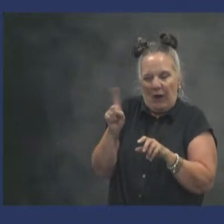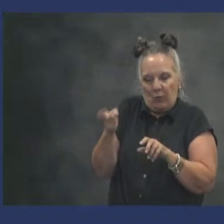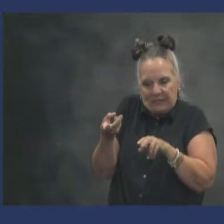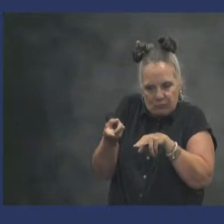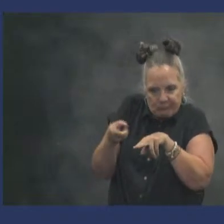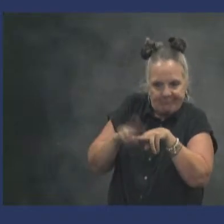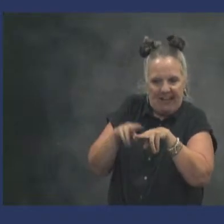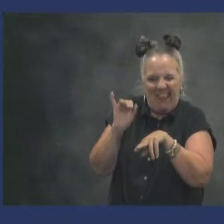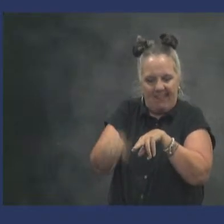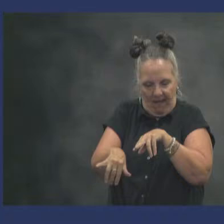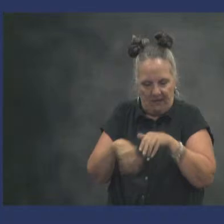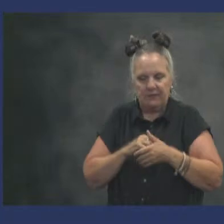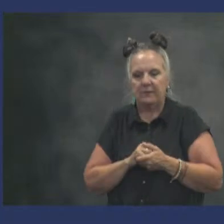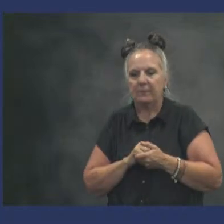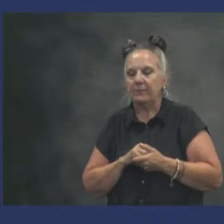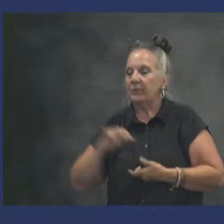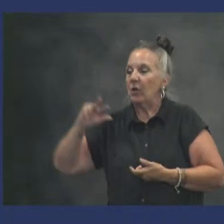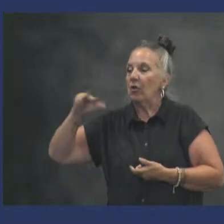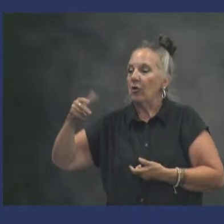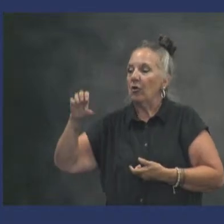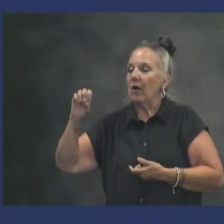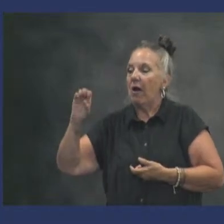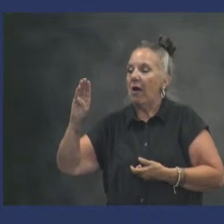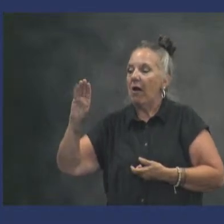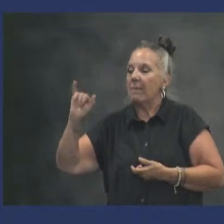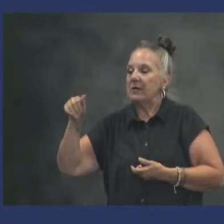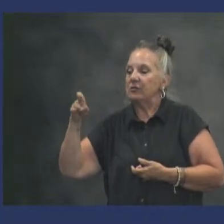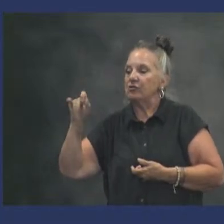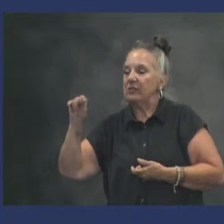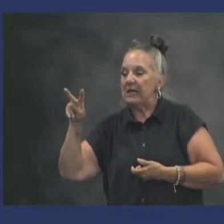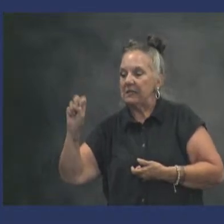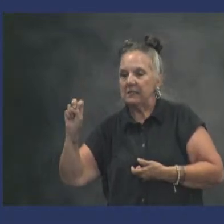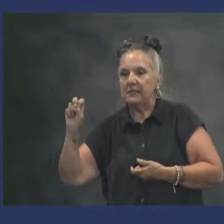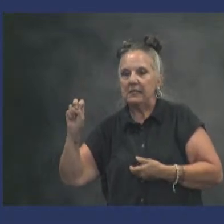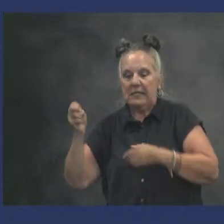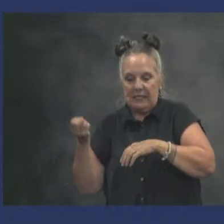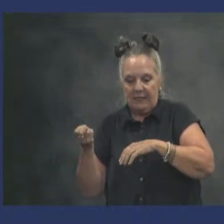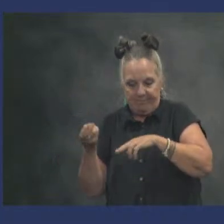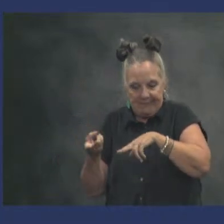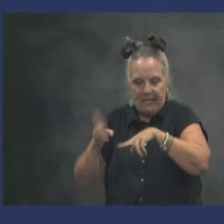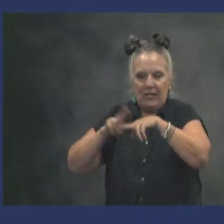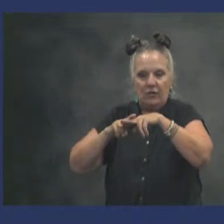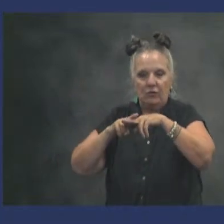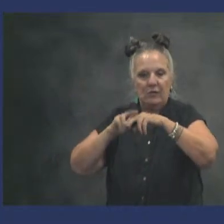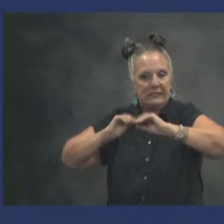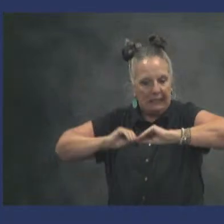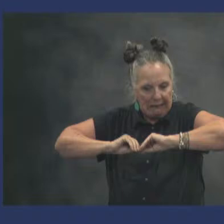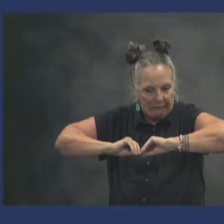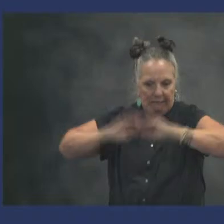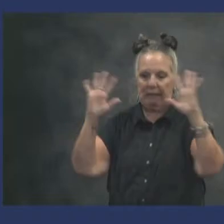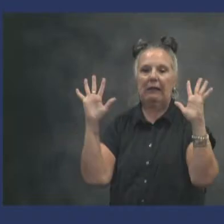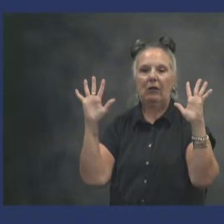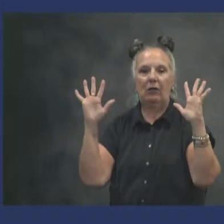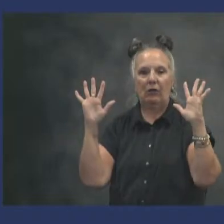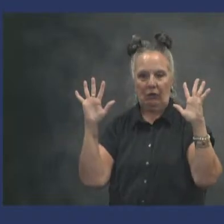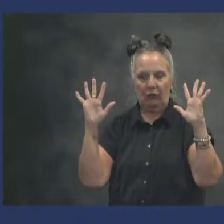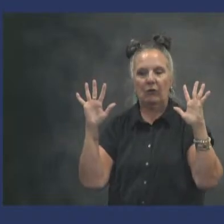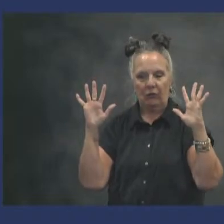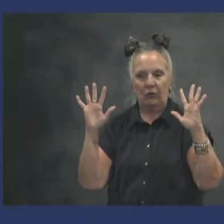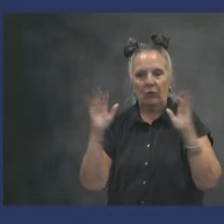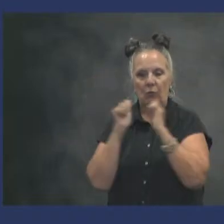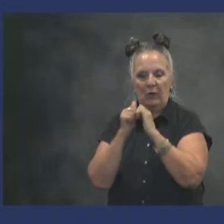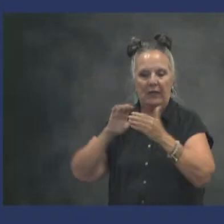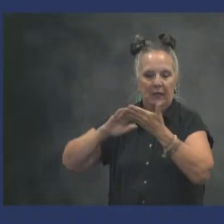those. And the third objective is to increase transparency and communication with the community, and that will